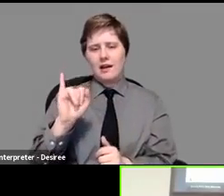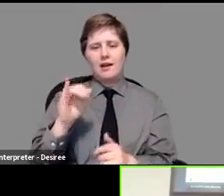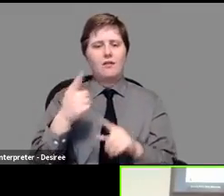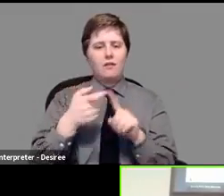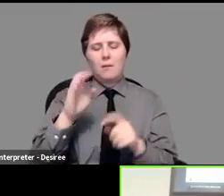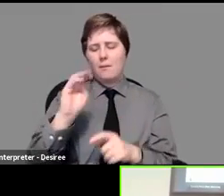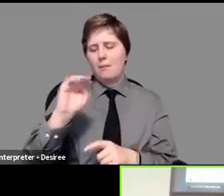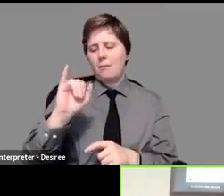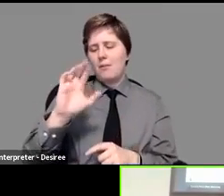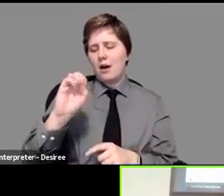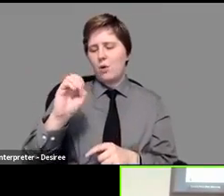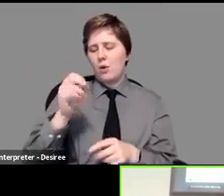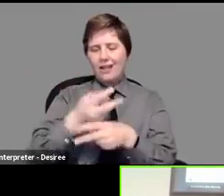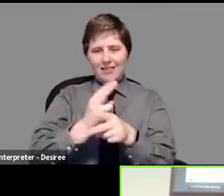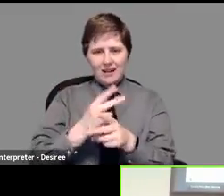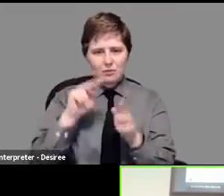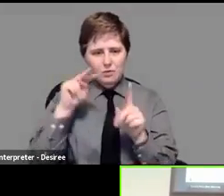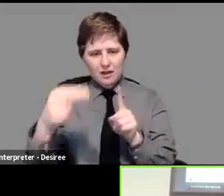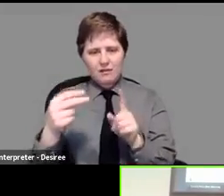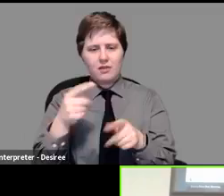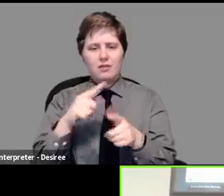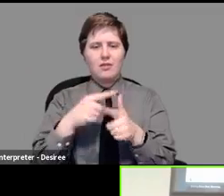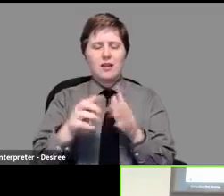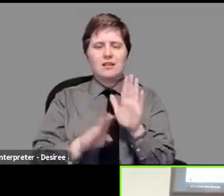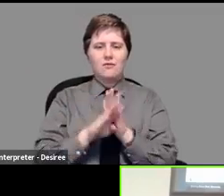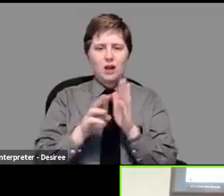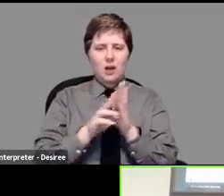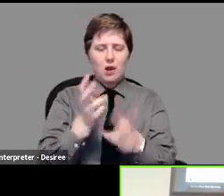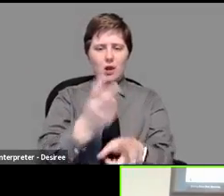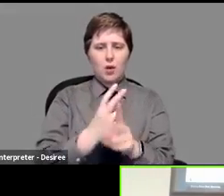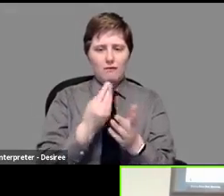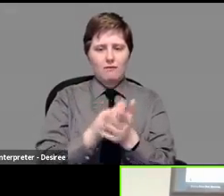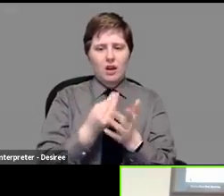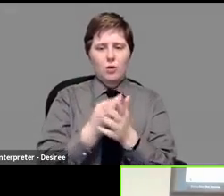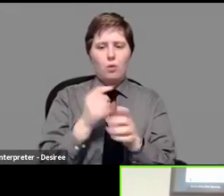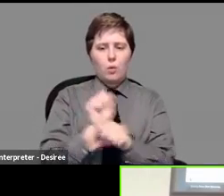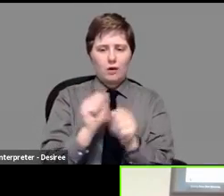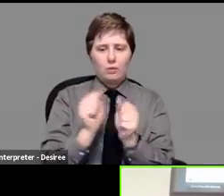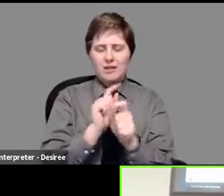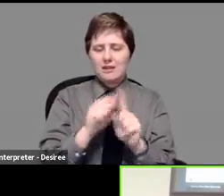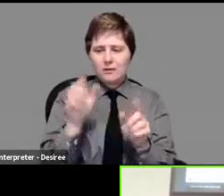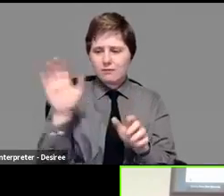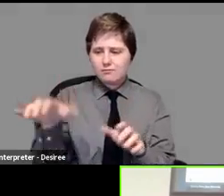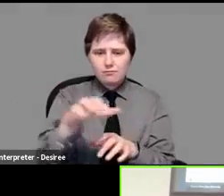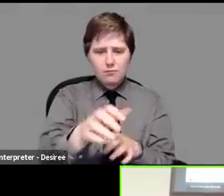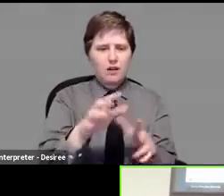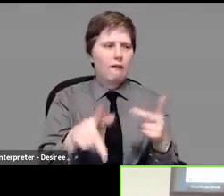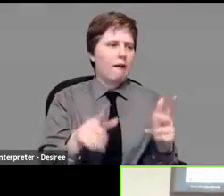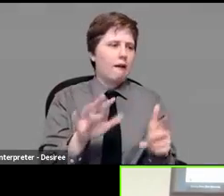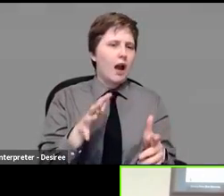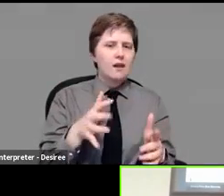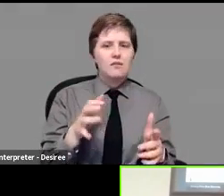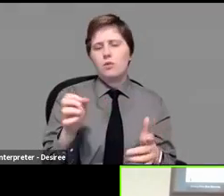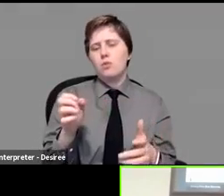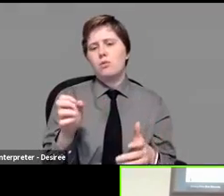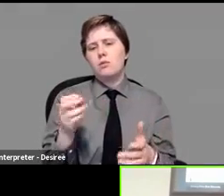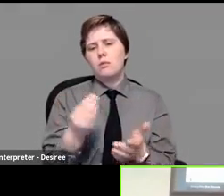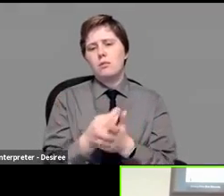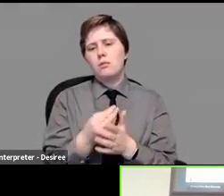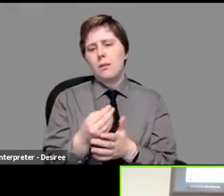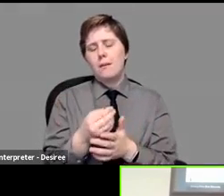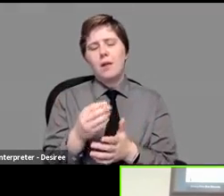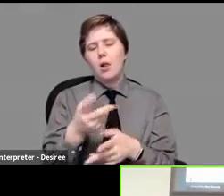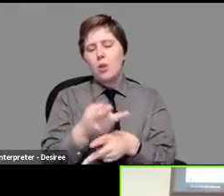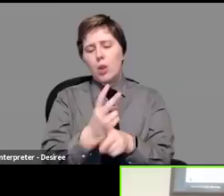perspective. And then our development loan fund, we're working with different municipalities to kind of return